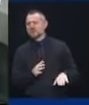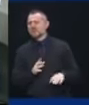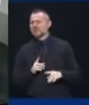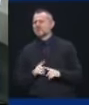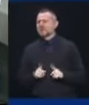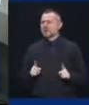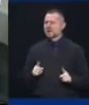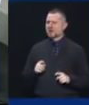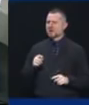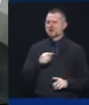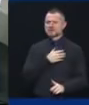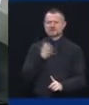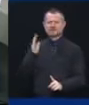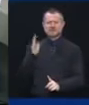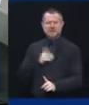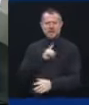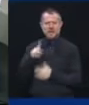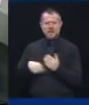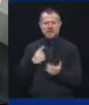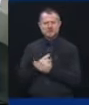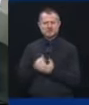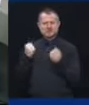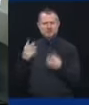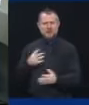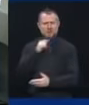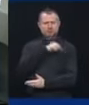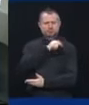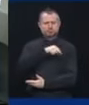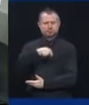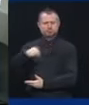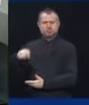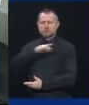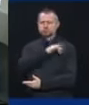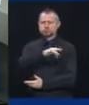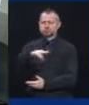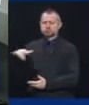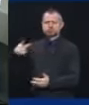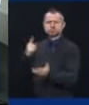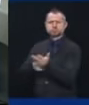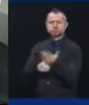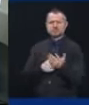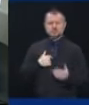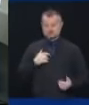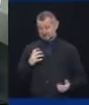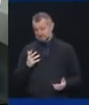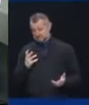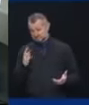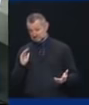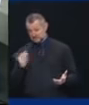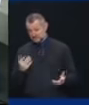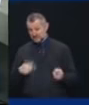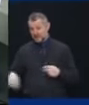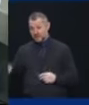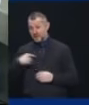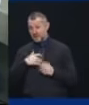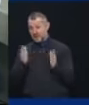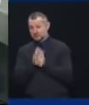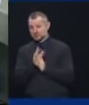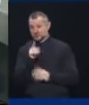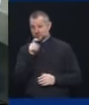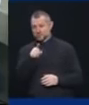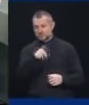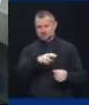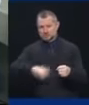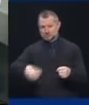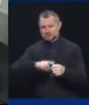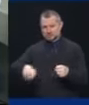here for about an hour about a lot of different things, and there seems to be that it's accepted as fact from those who've asked you to resign that you can't do your job, that you can't work